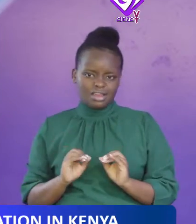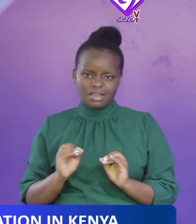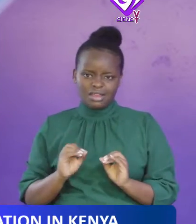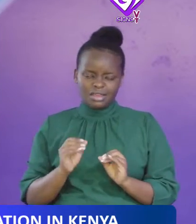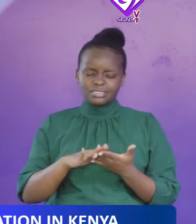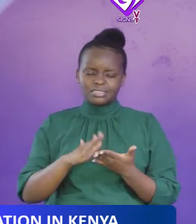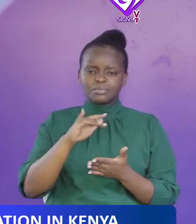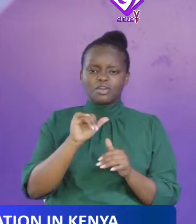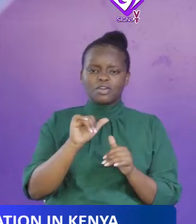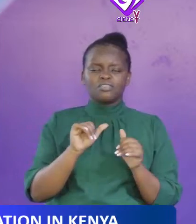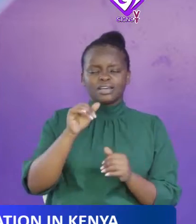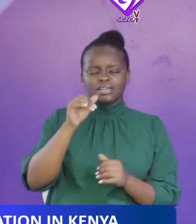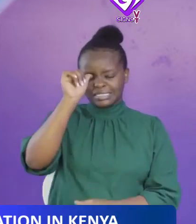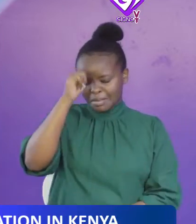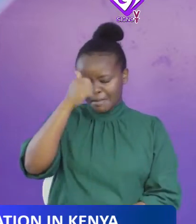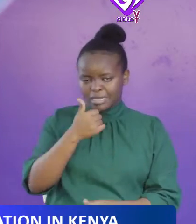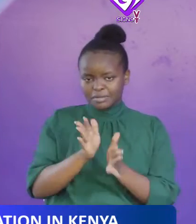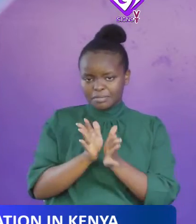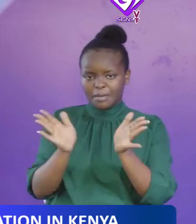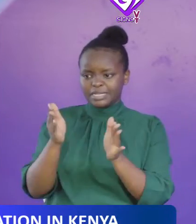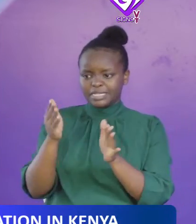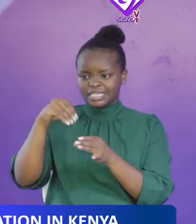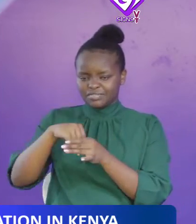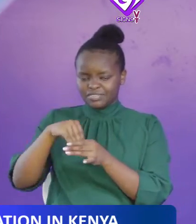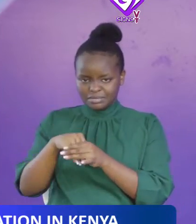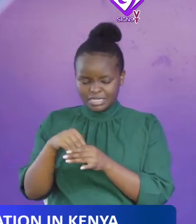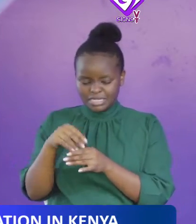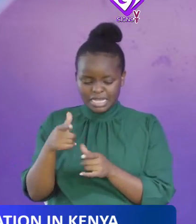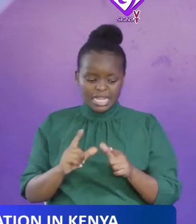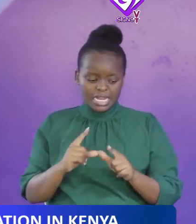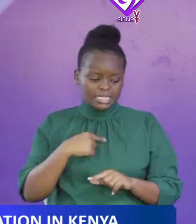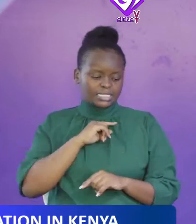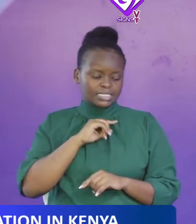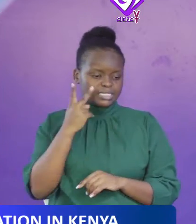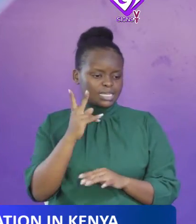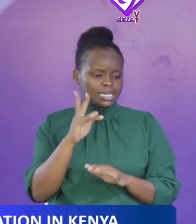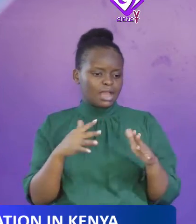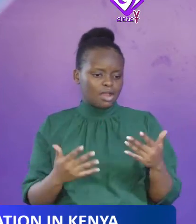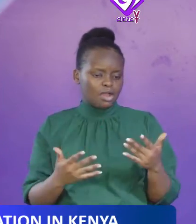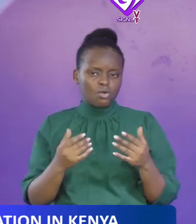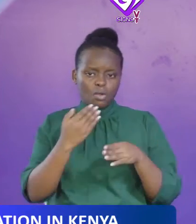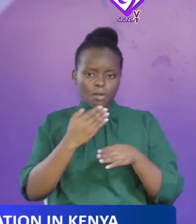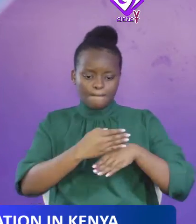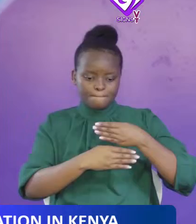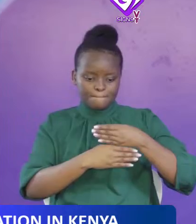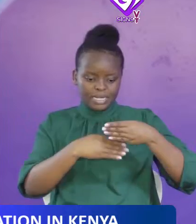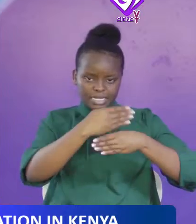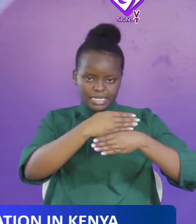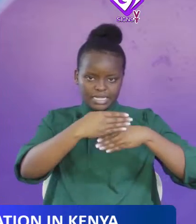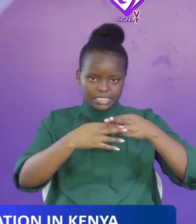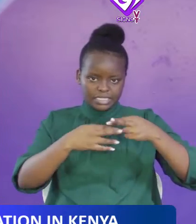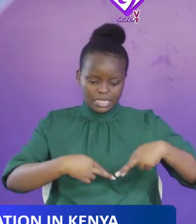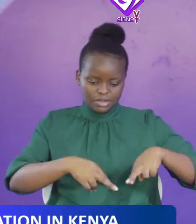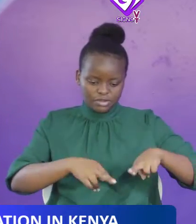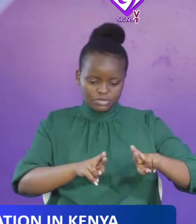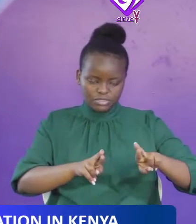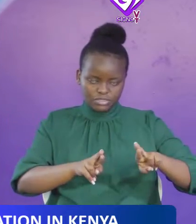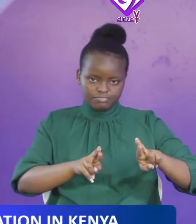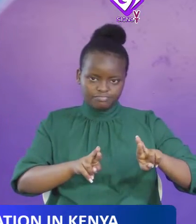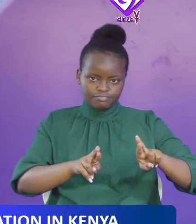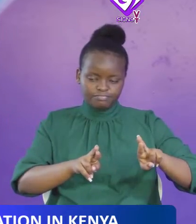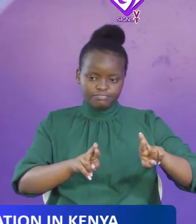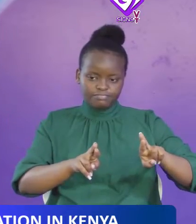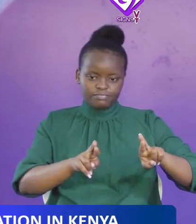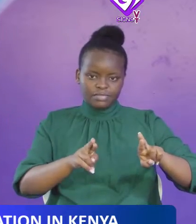smart public investment. Let us look at it the way you are building a road. We saw the president